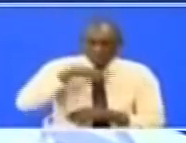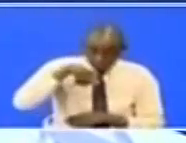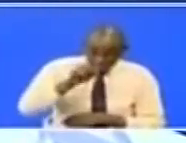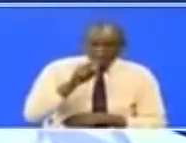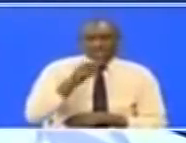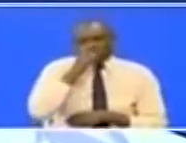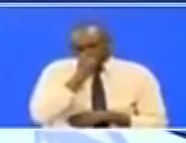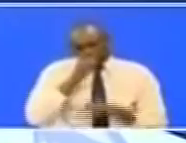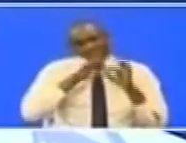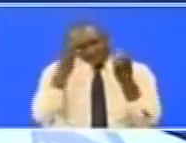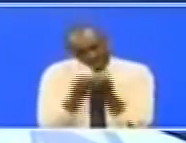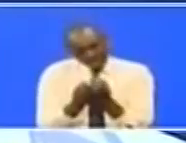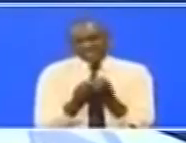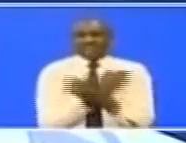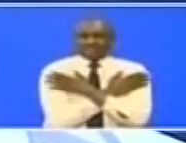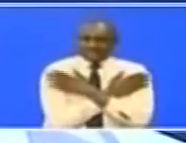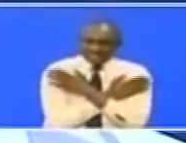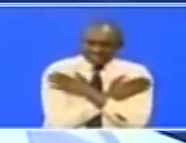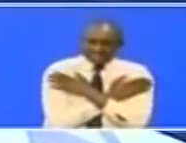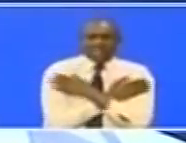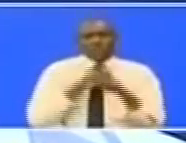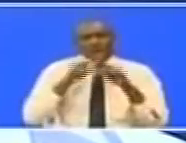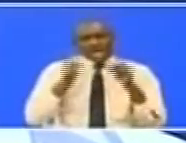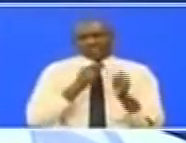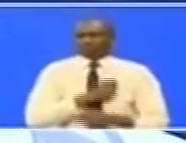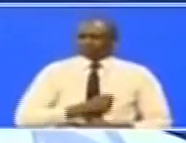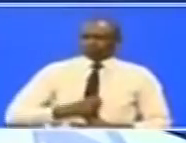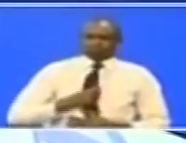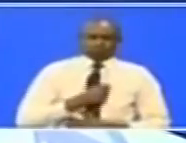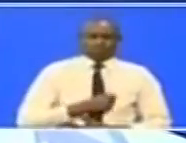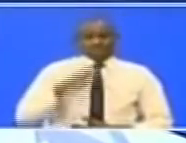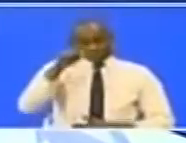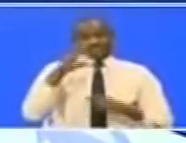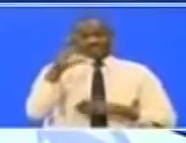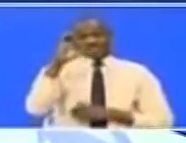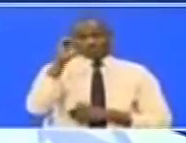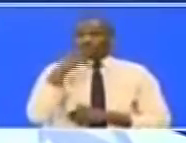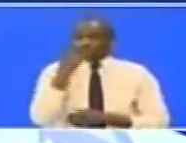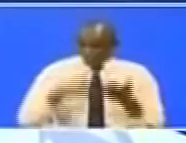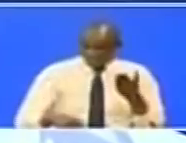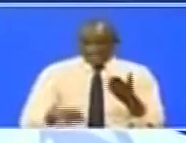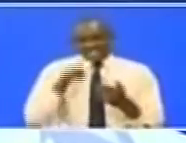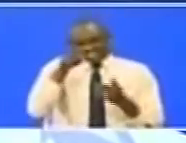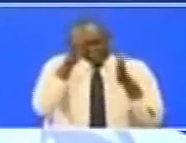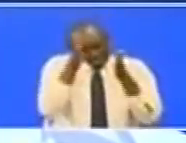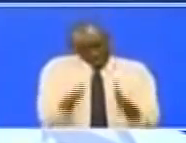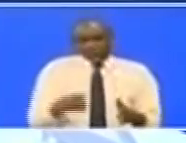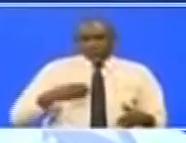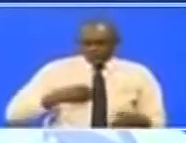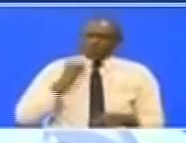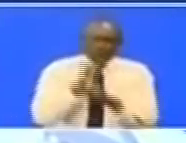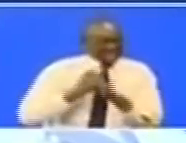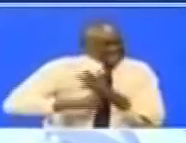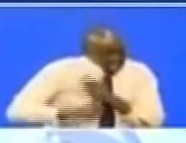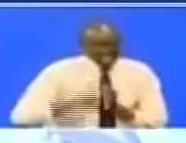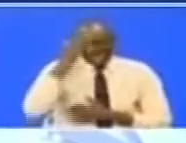wishing the family and friends, sending them the message of condolence. Sholay has said that Ahmed Darwesh was a hardworking and